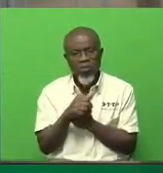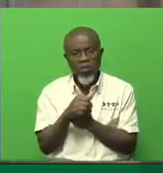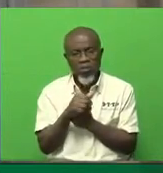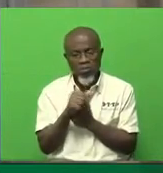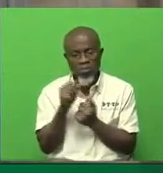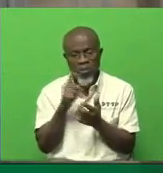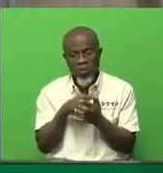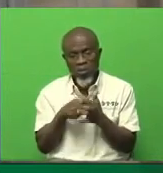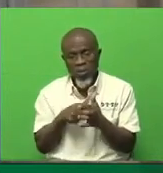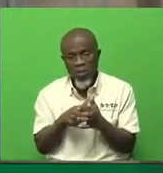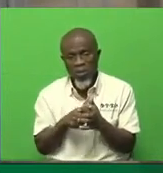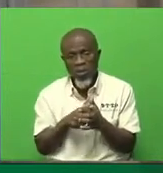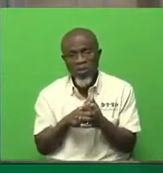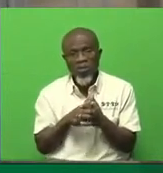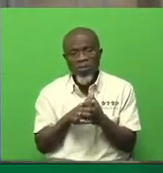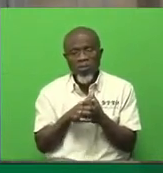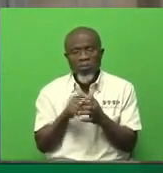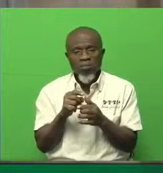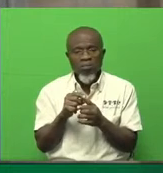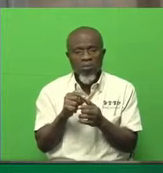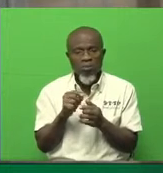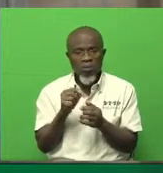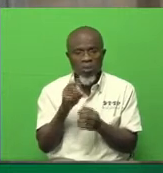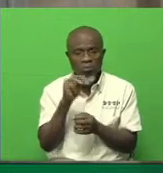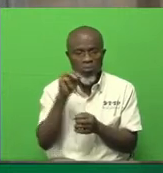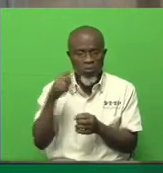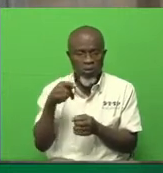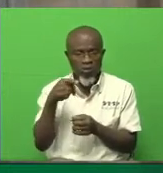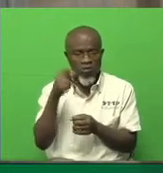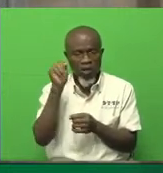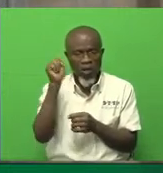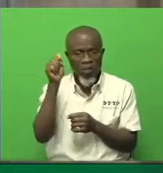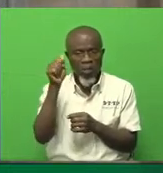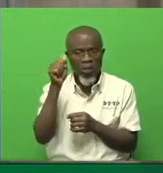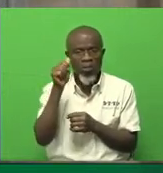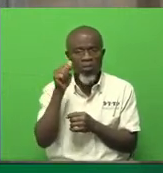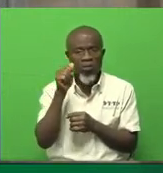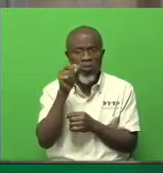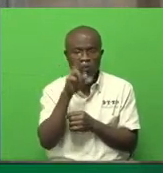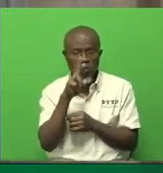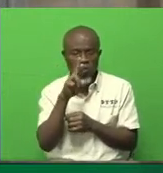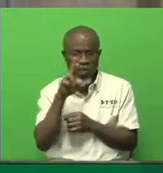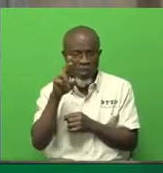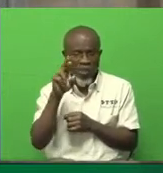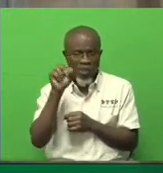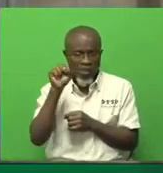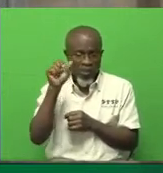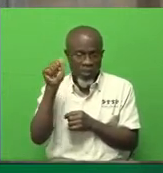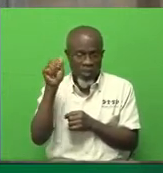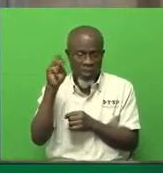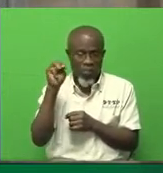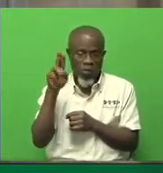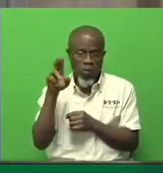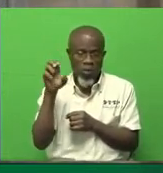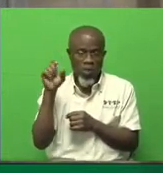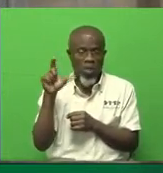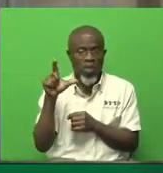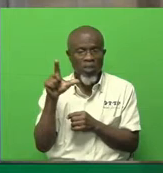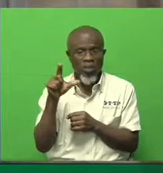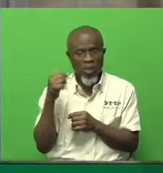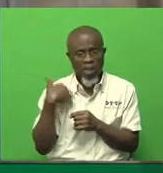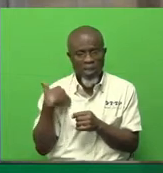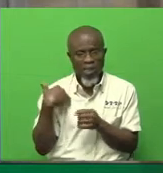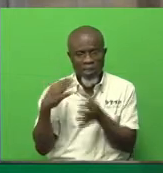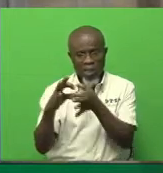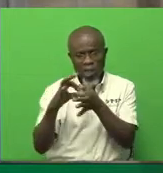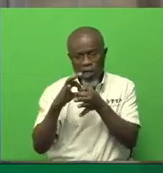Parliament Roger Samuel announced the project at a post cabinet press briefing that in a government agreement with China